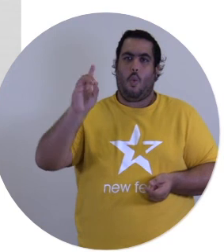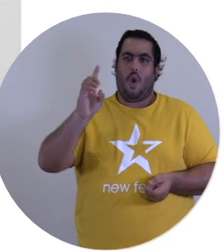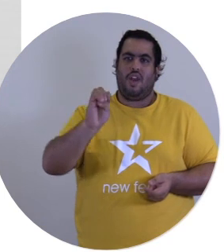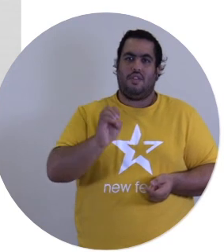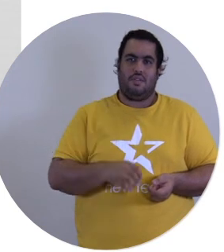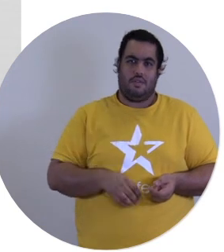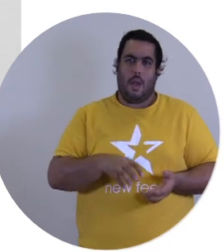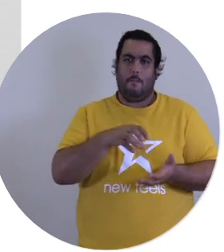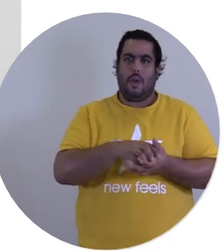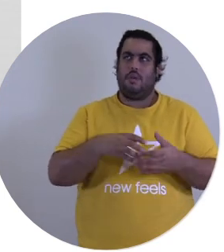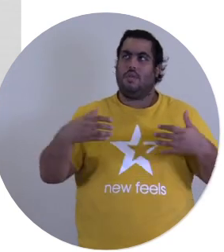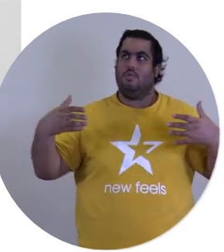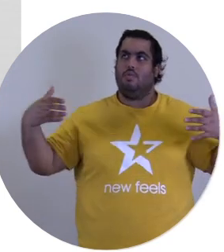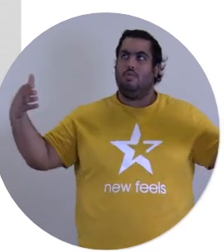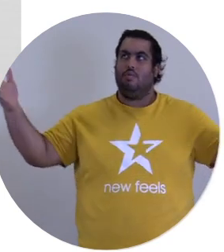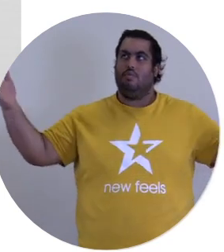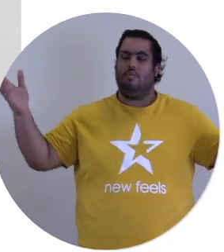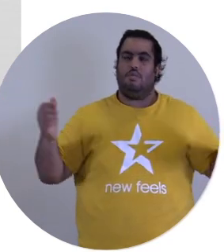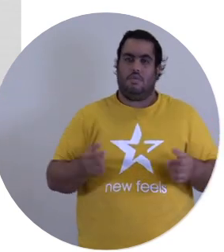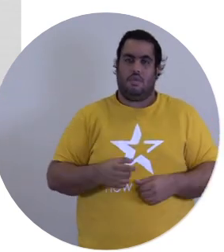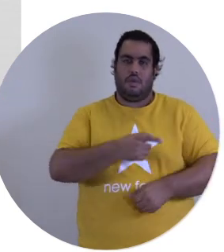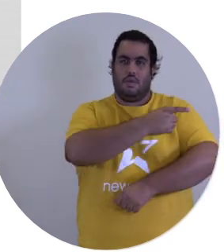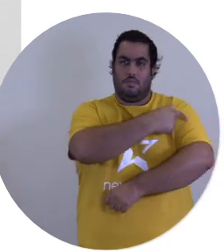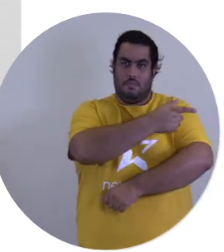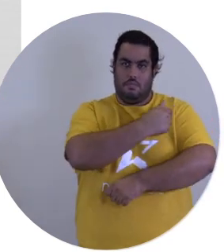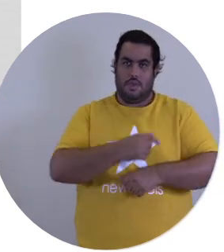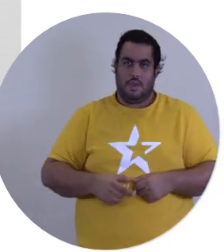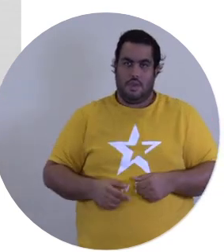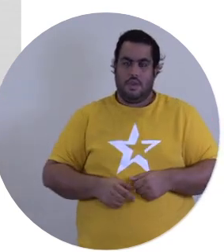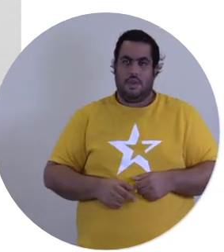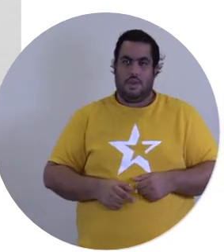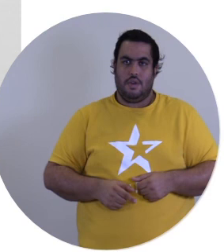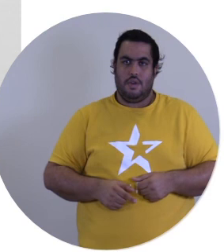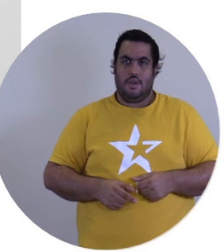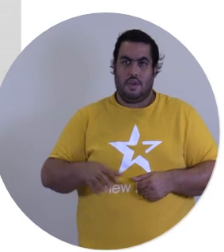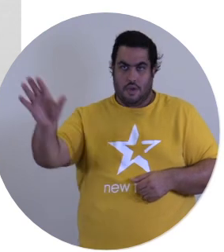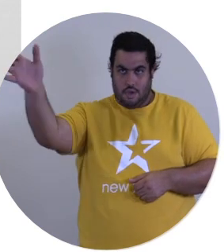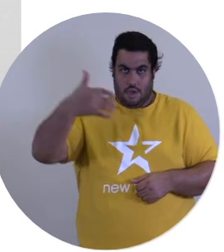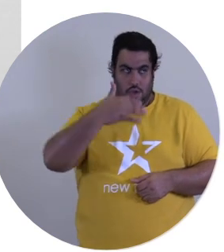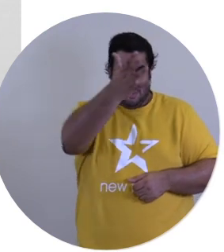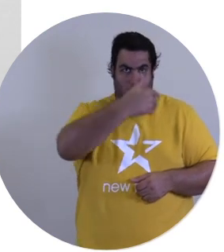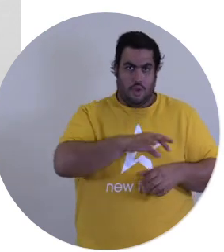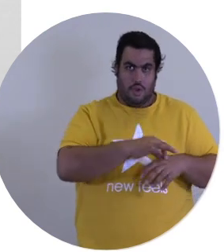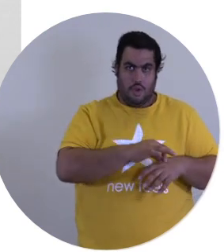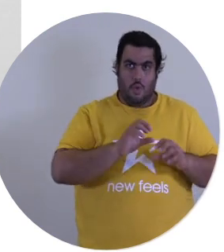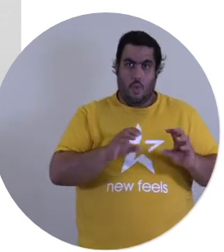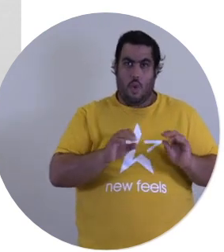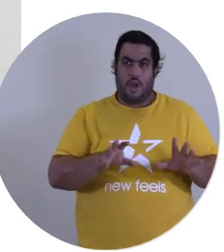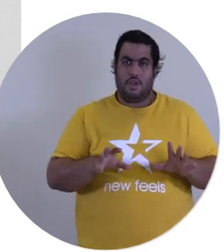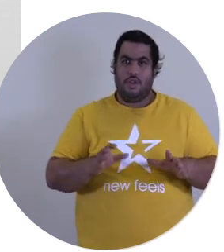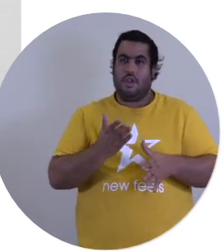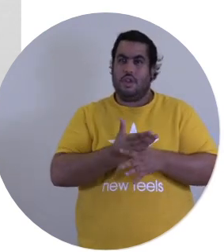large area. For example, volunteers came from far and wide to help